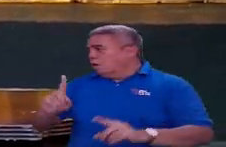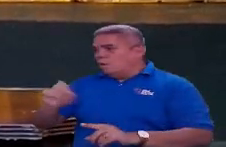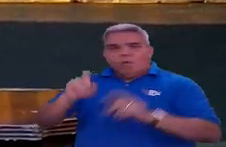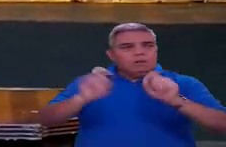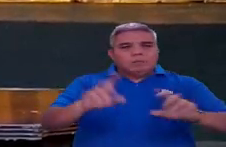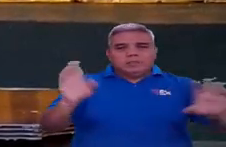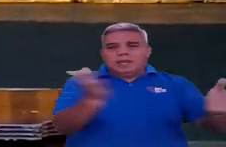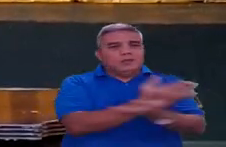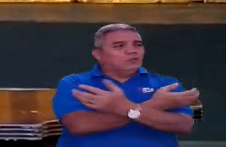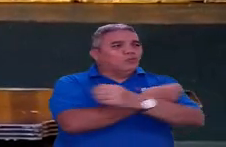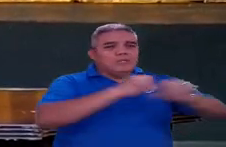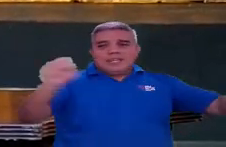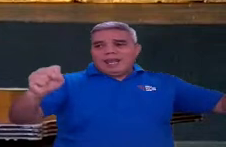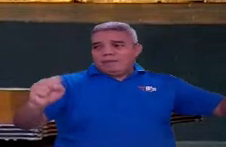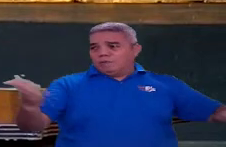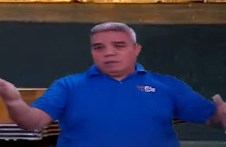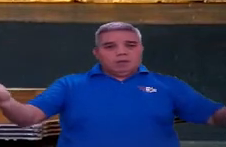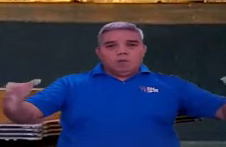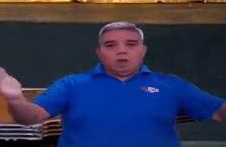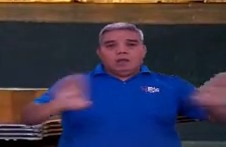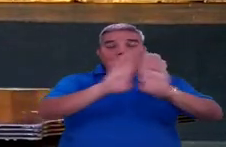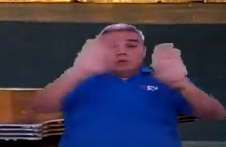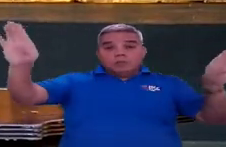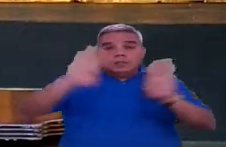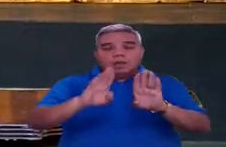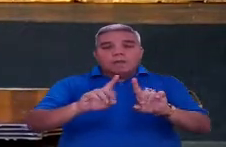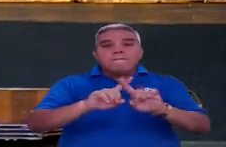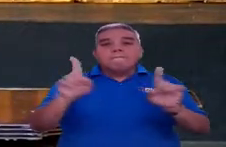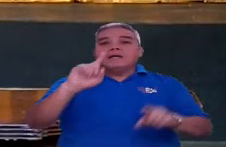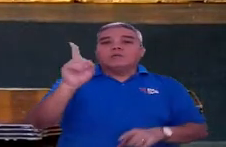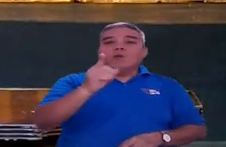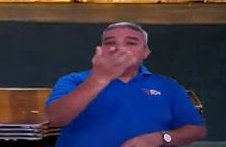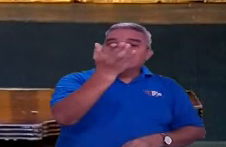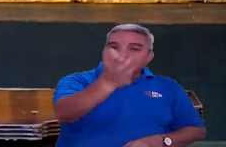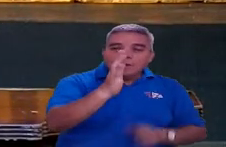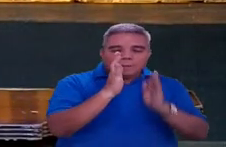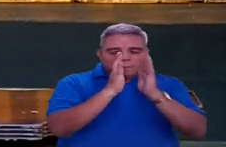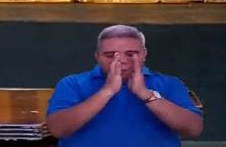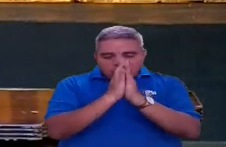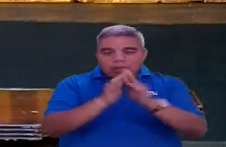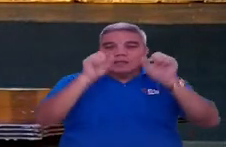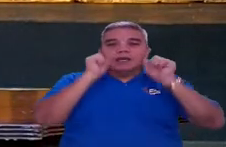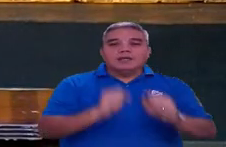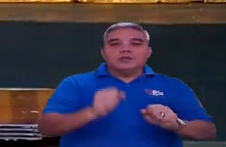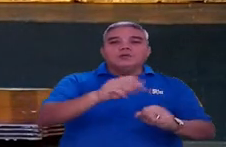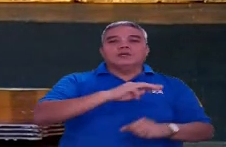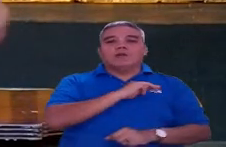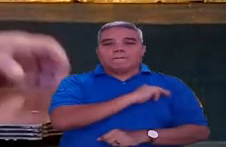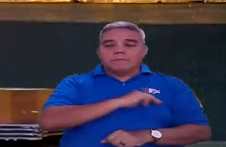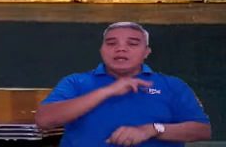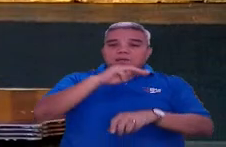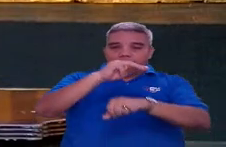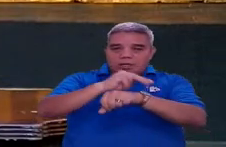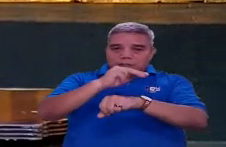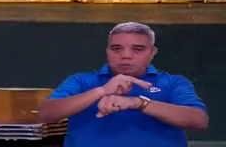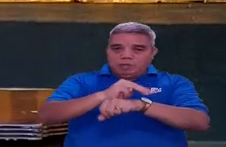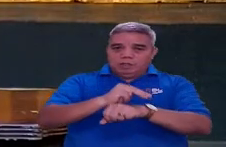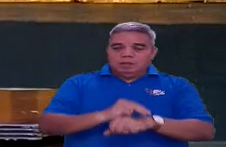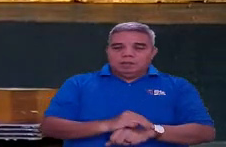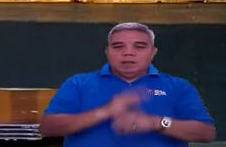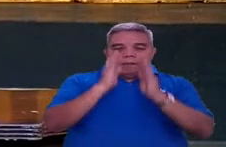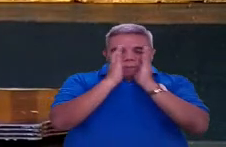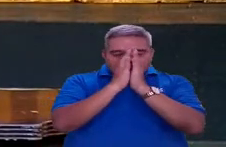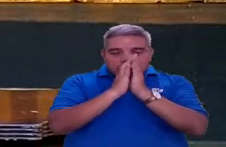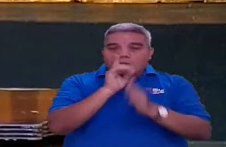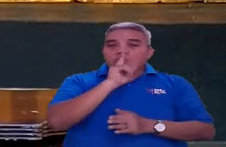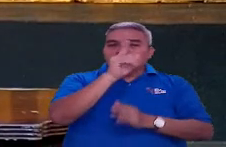I do to be saved? That's what prayer can do in our mission ministry.